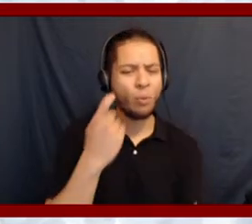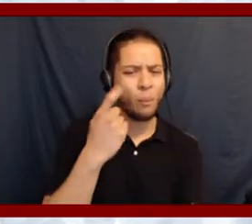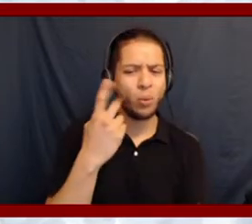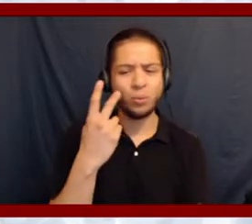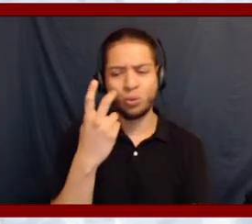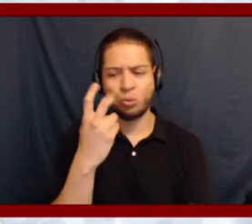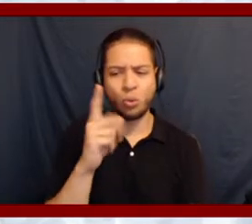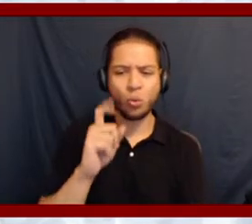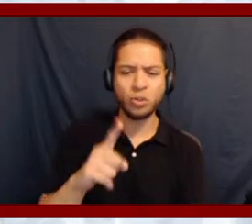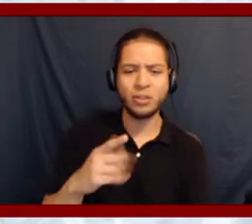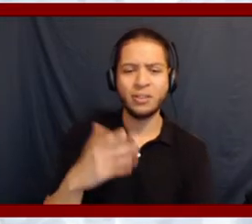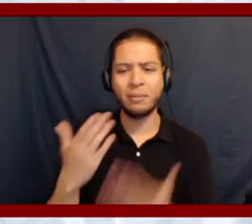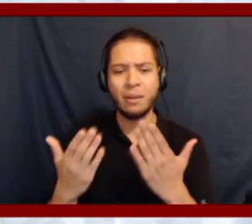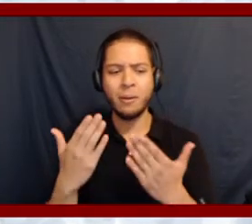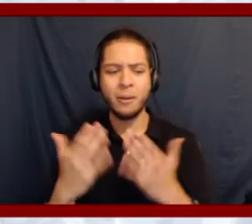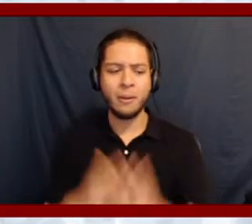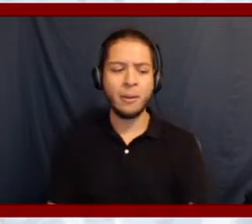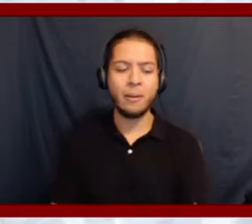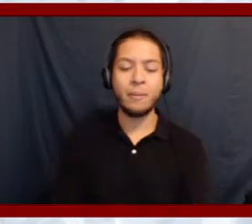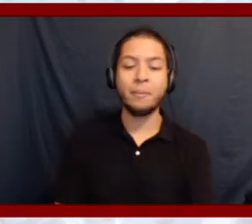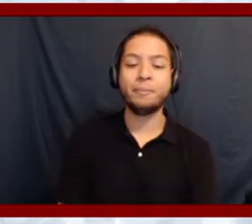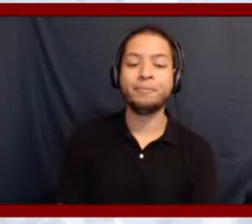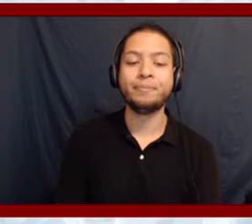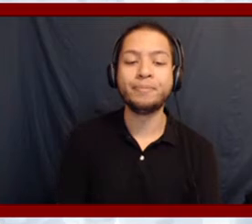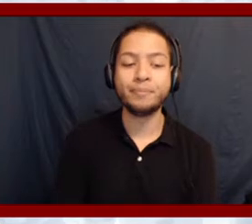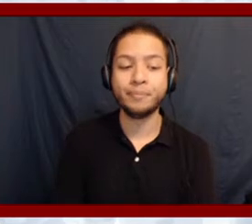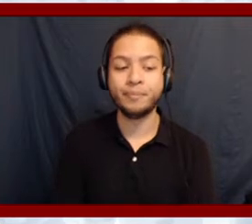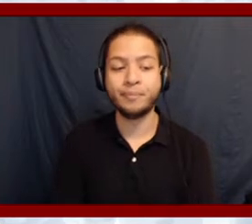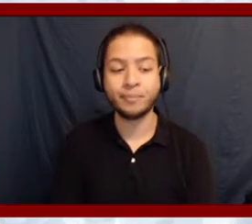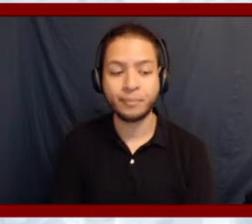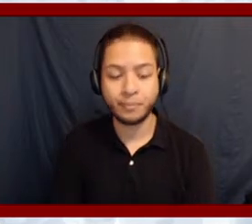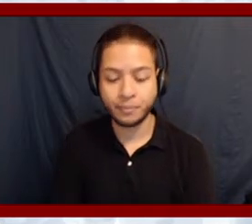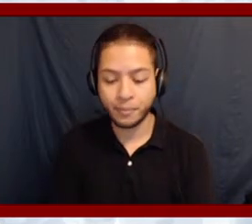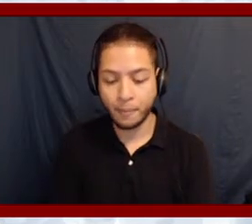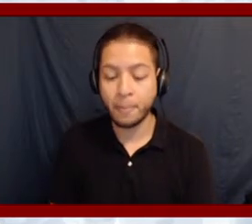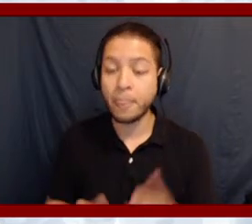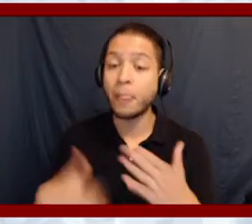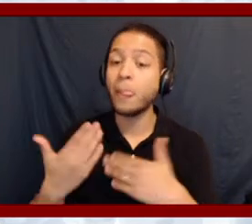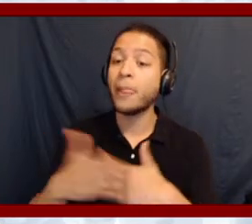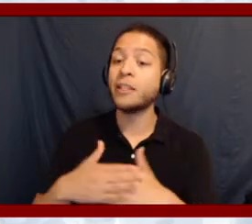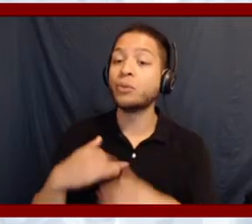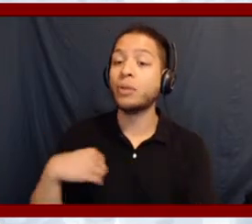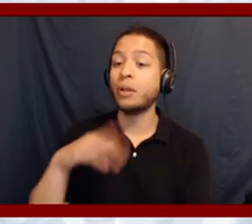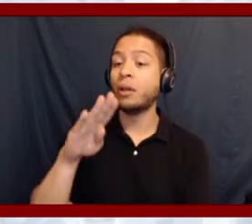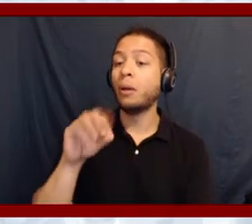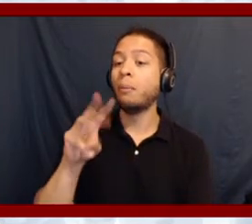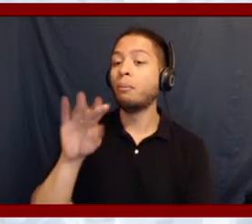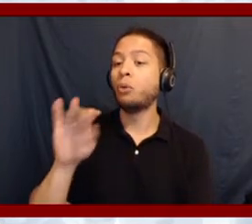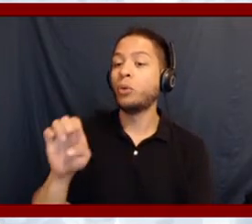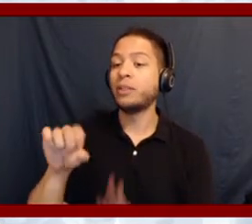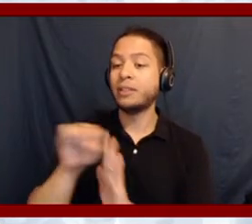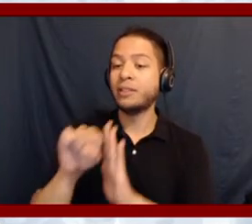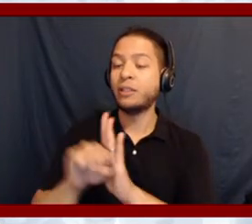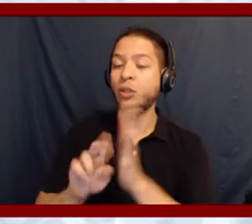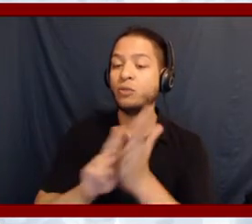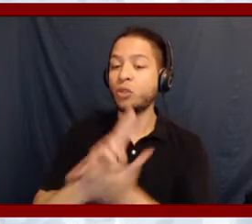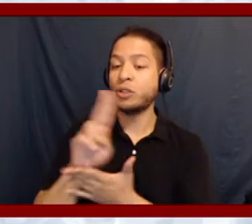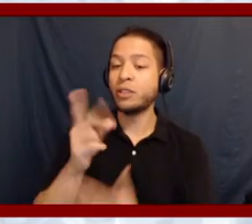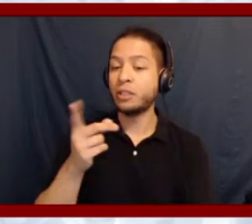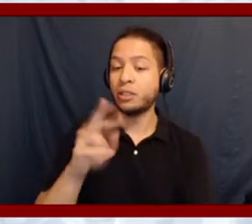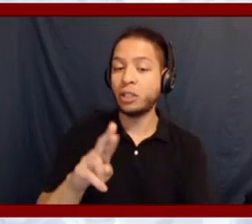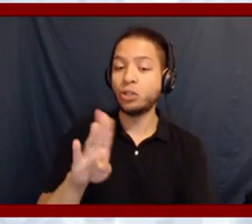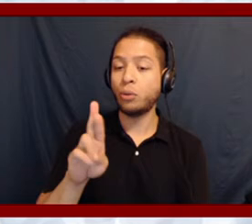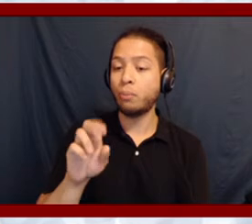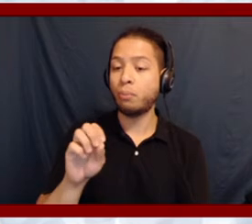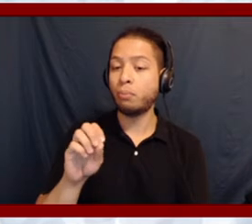here. The next one is from the president of Bowie State University, Dr. Bro, and this